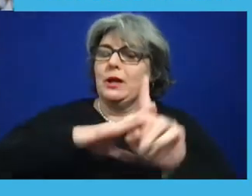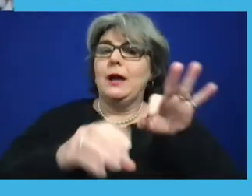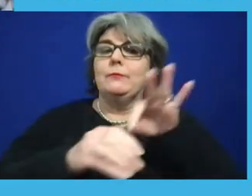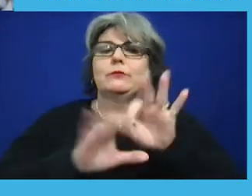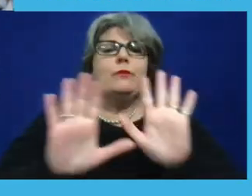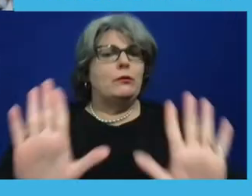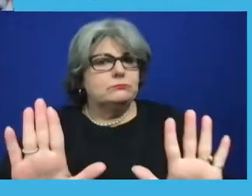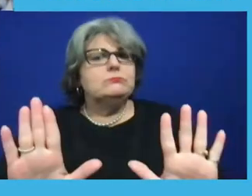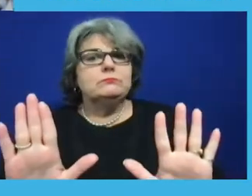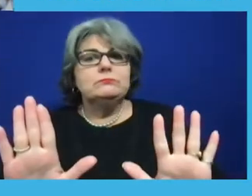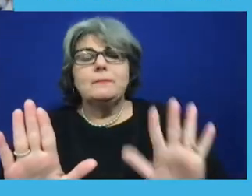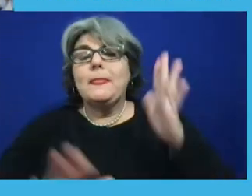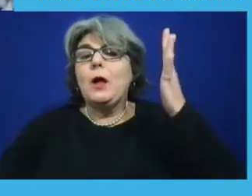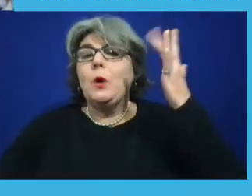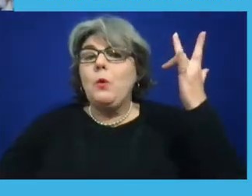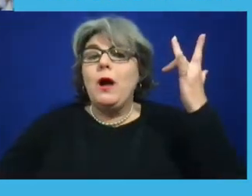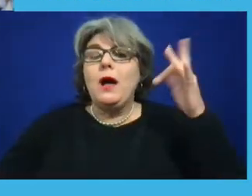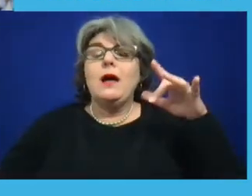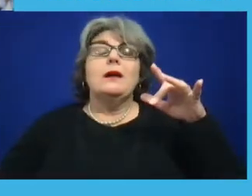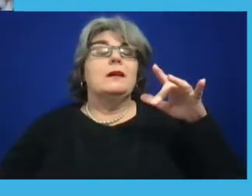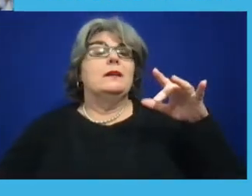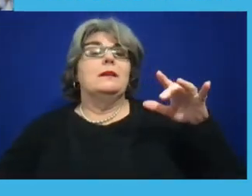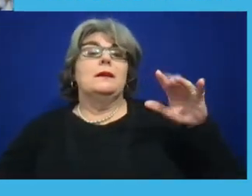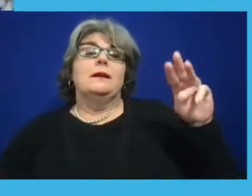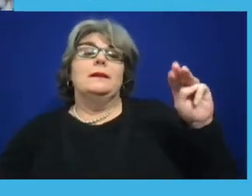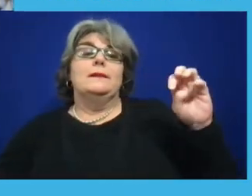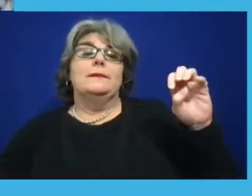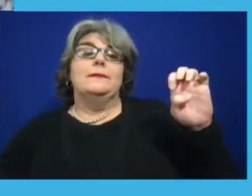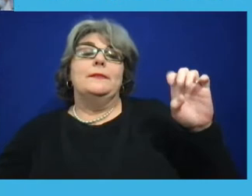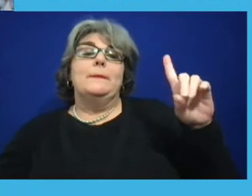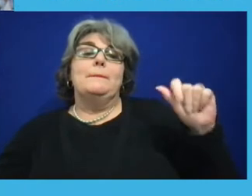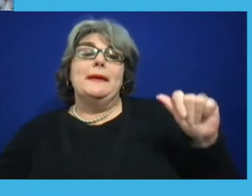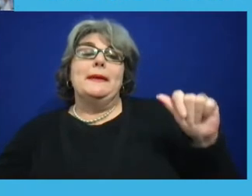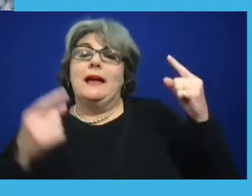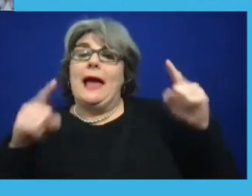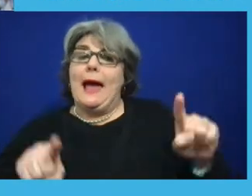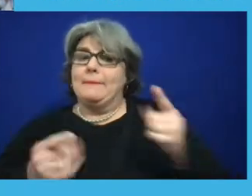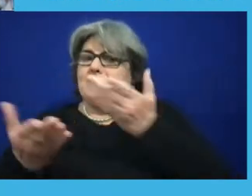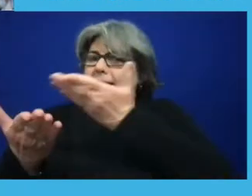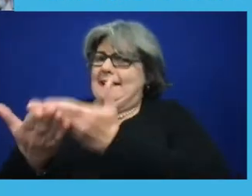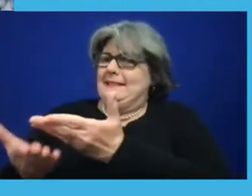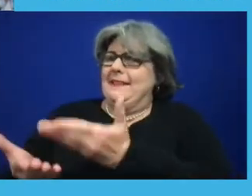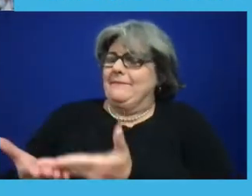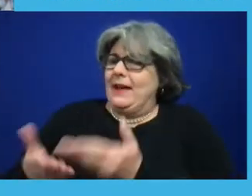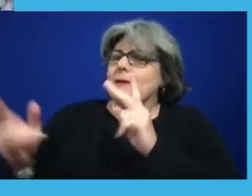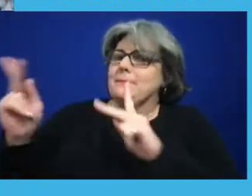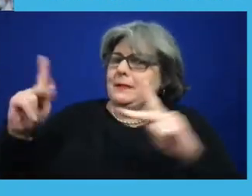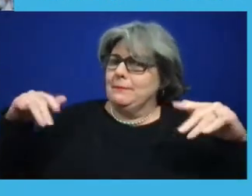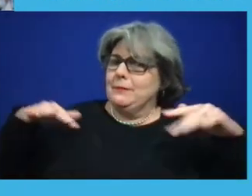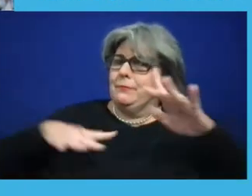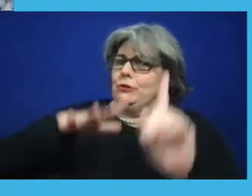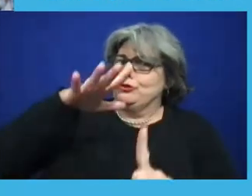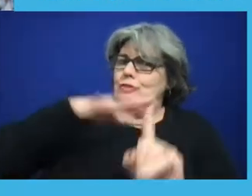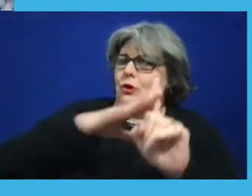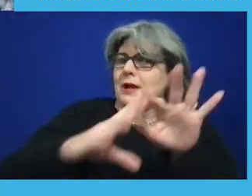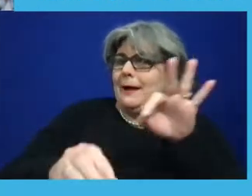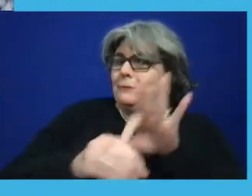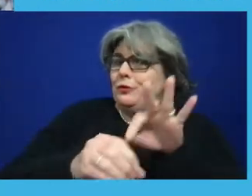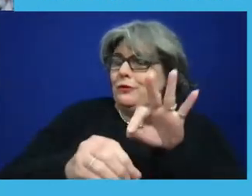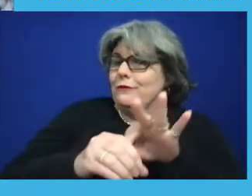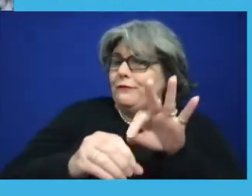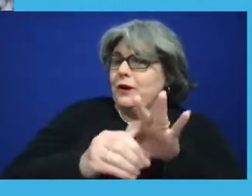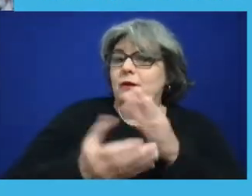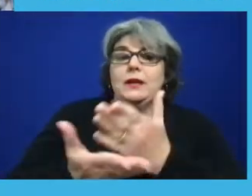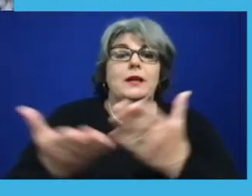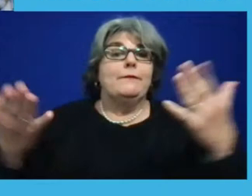Right now, we are seeing record turnout. And the press, no, because the press is trying to tell us it's a fluke. It's not a fluke,